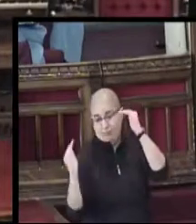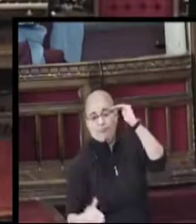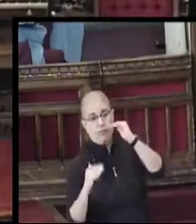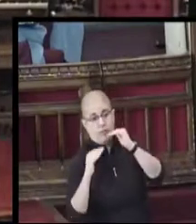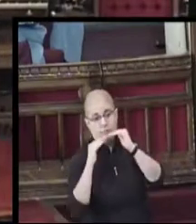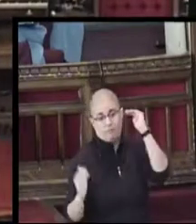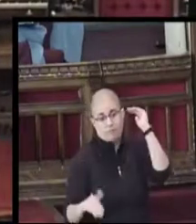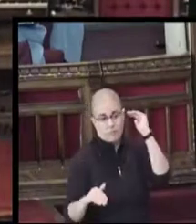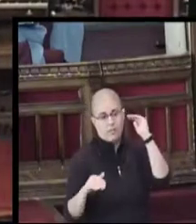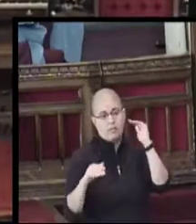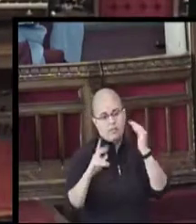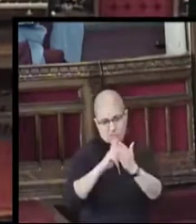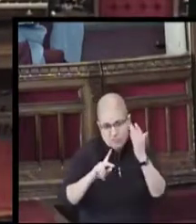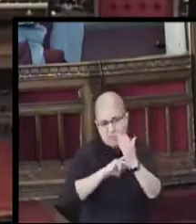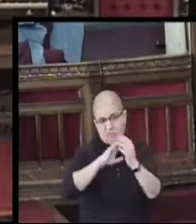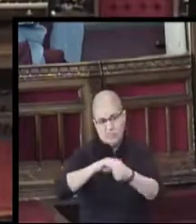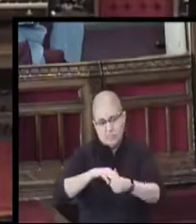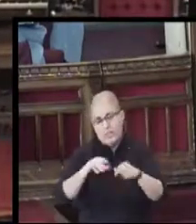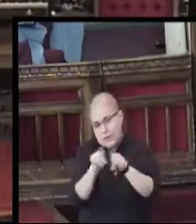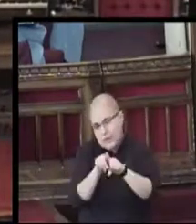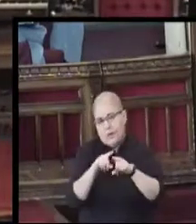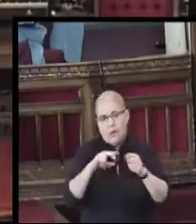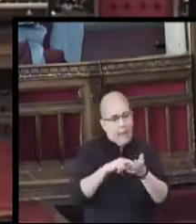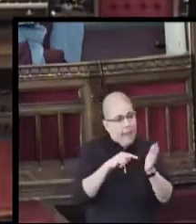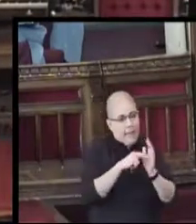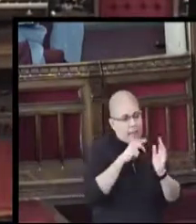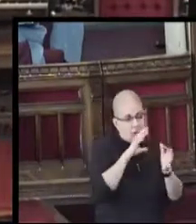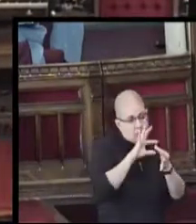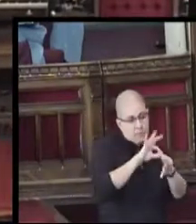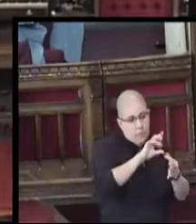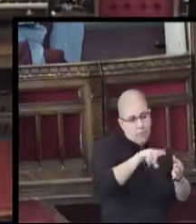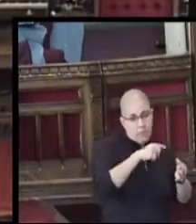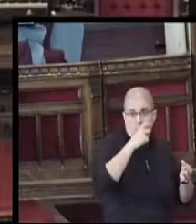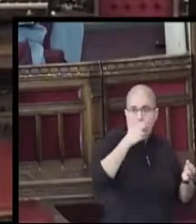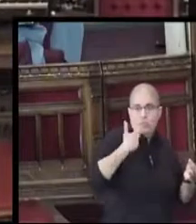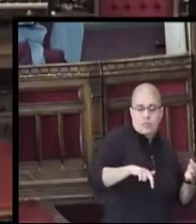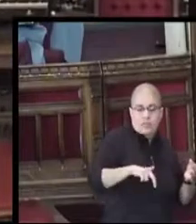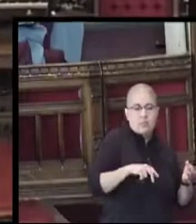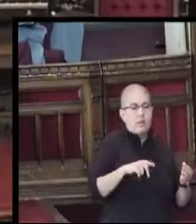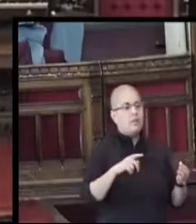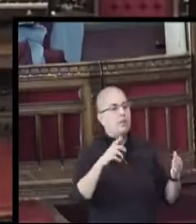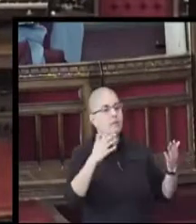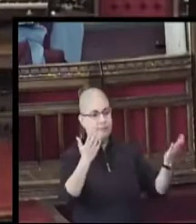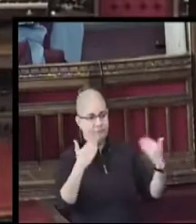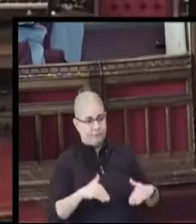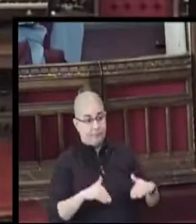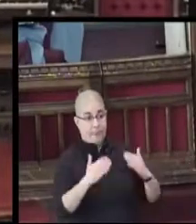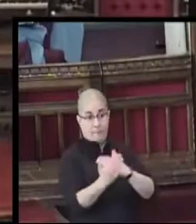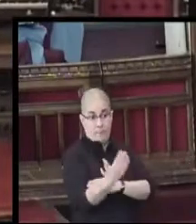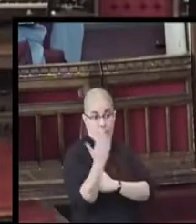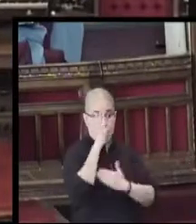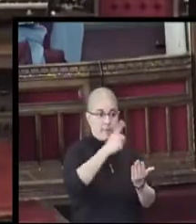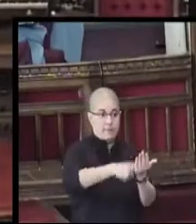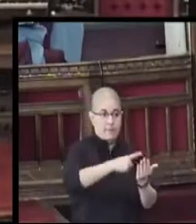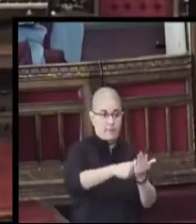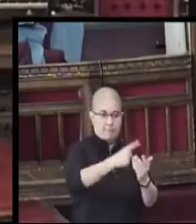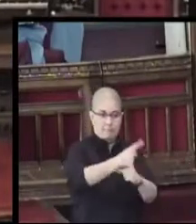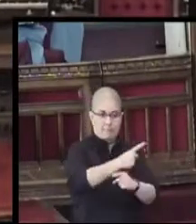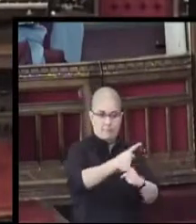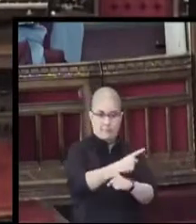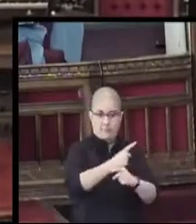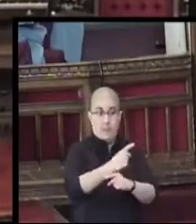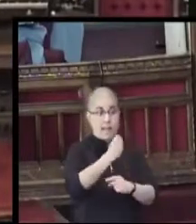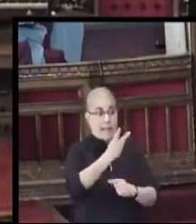proclaimed or practiced either. So this morning I want to address a practical issue. I've been asked so many questions about the Quebec